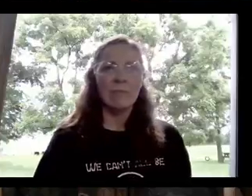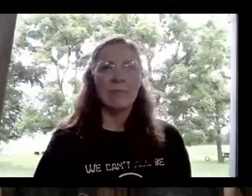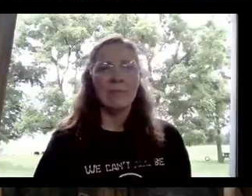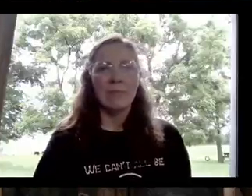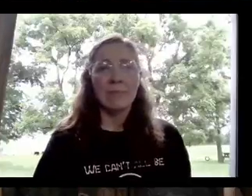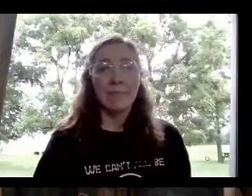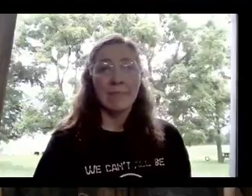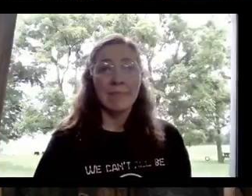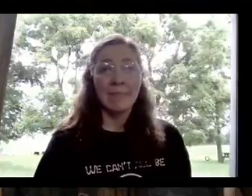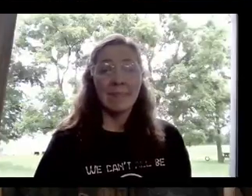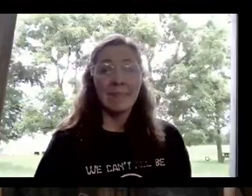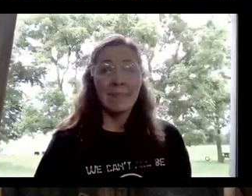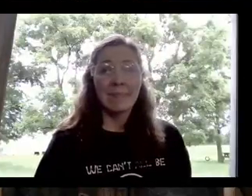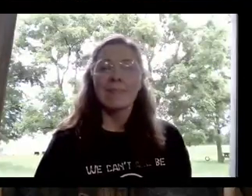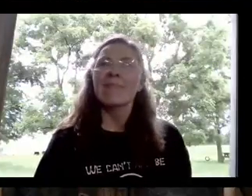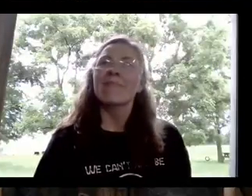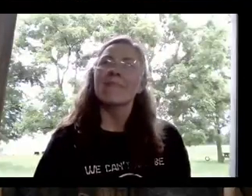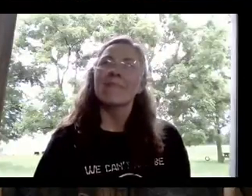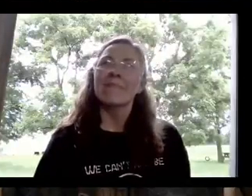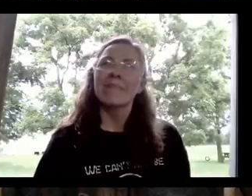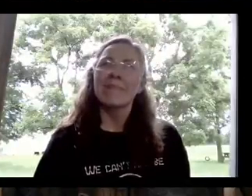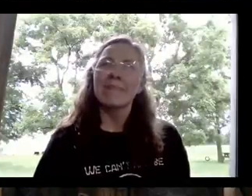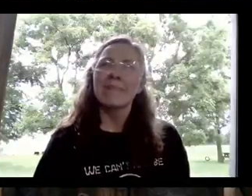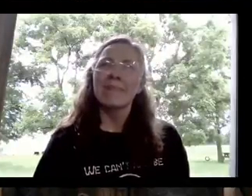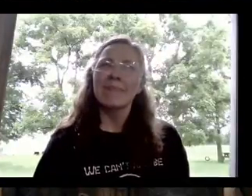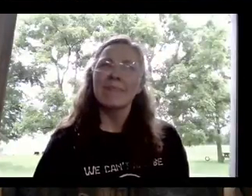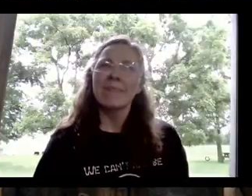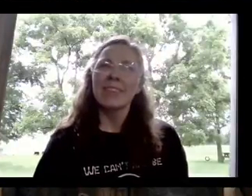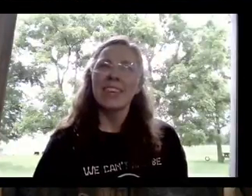and I believe it is,